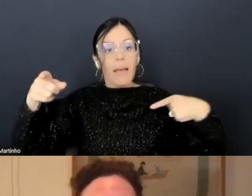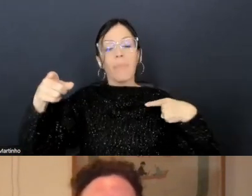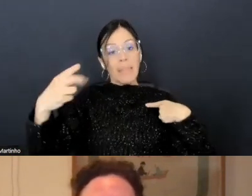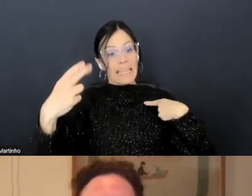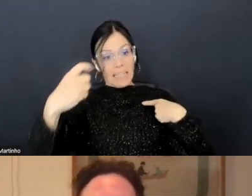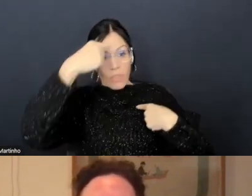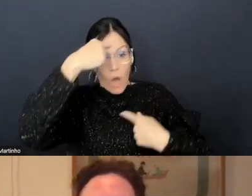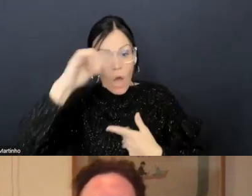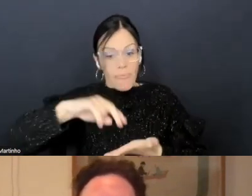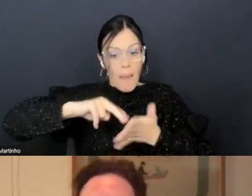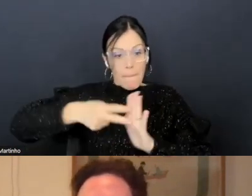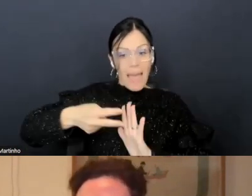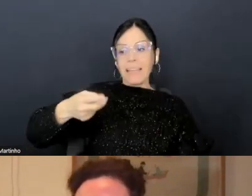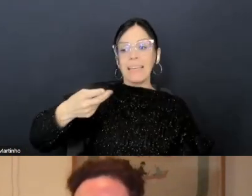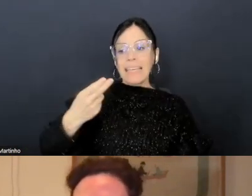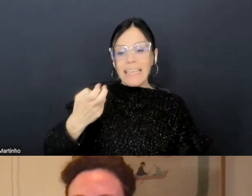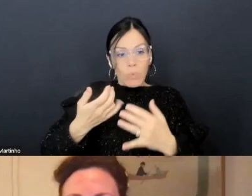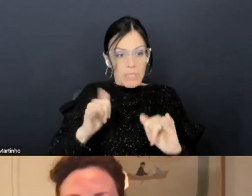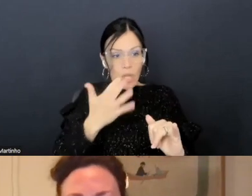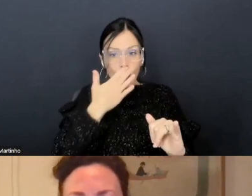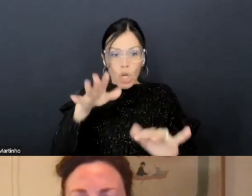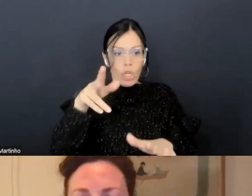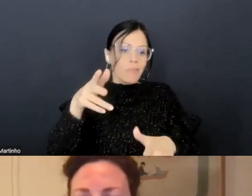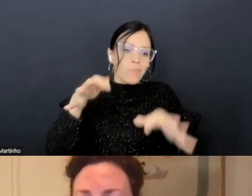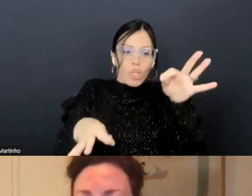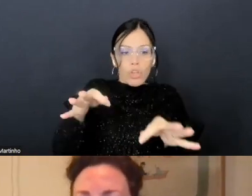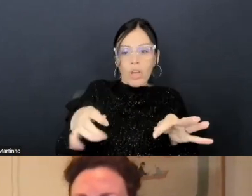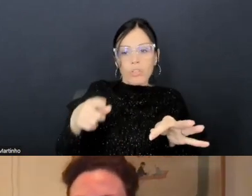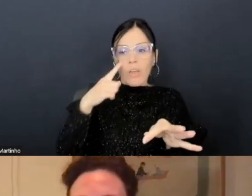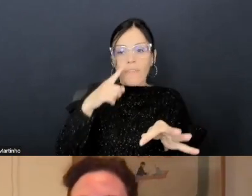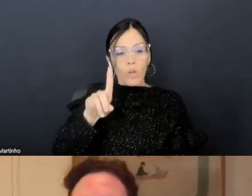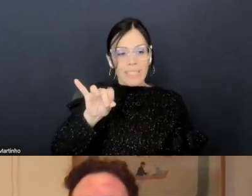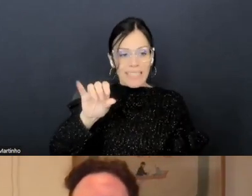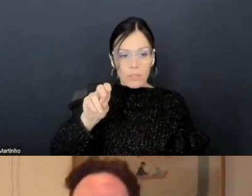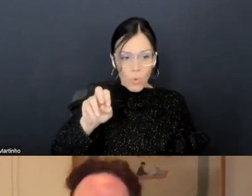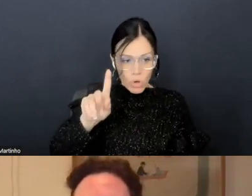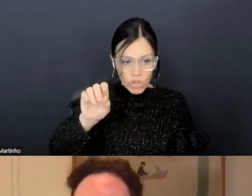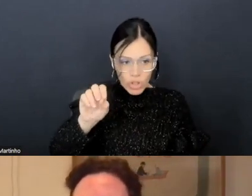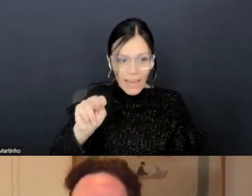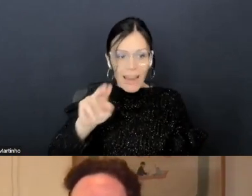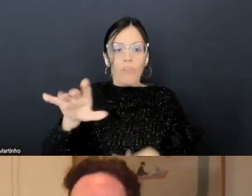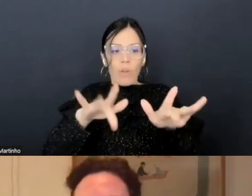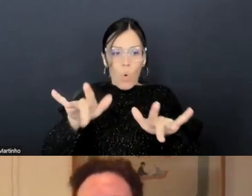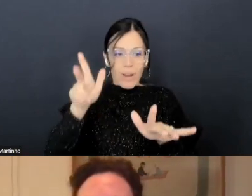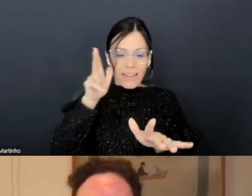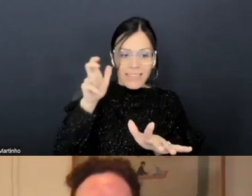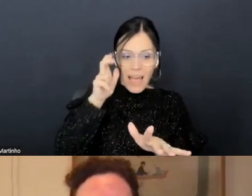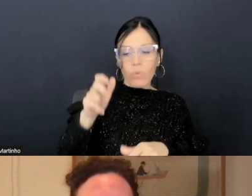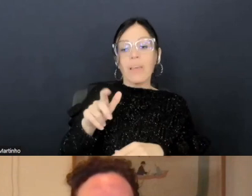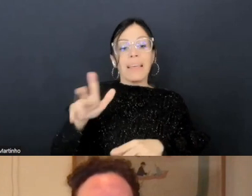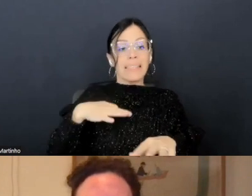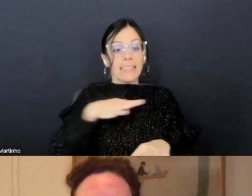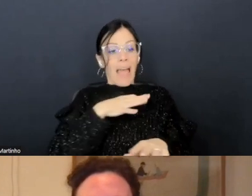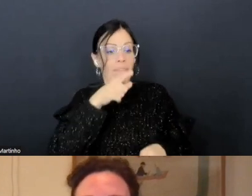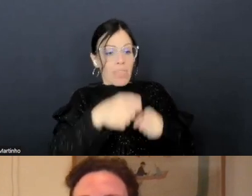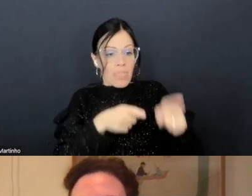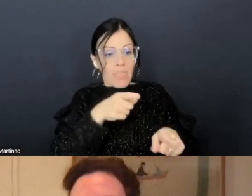that meant that he was still a good judge of distortion and recorded sound his staff had been accusing him